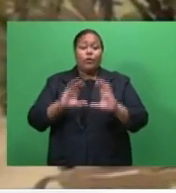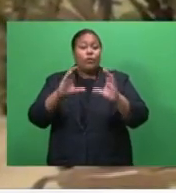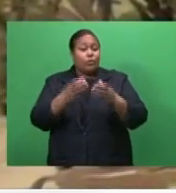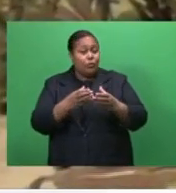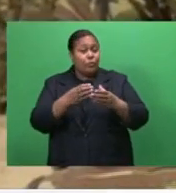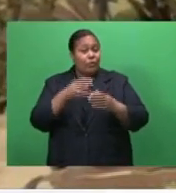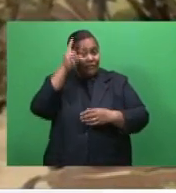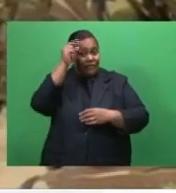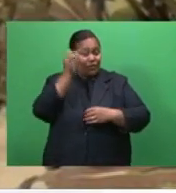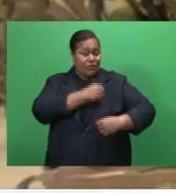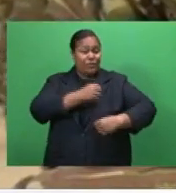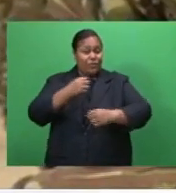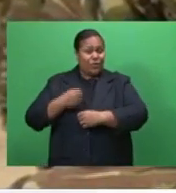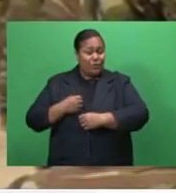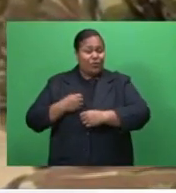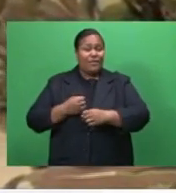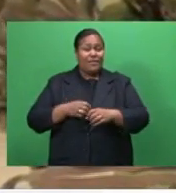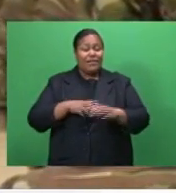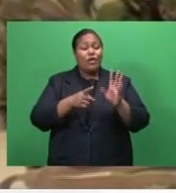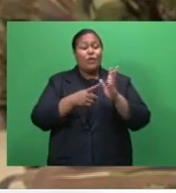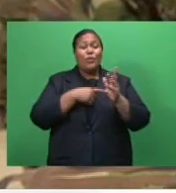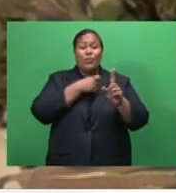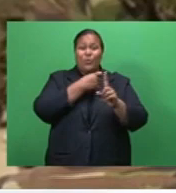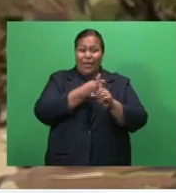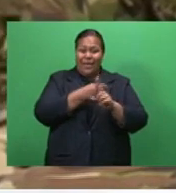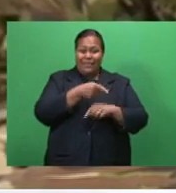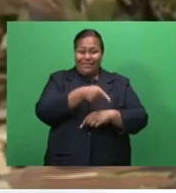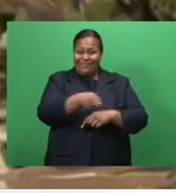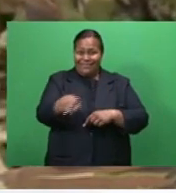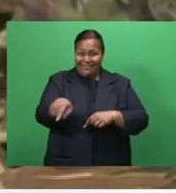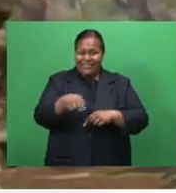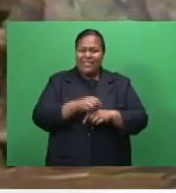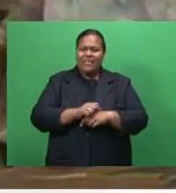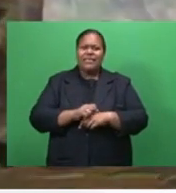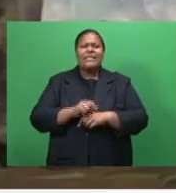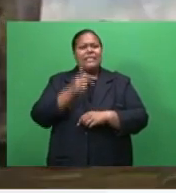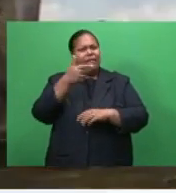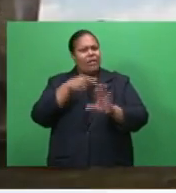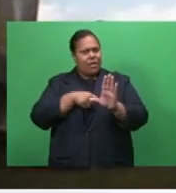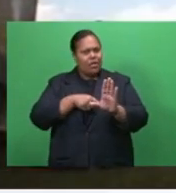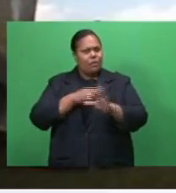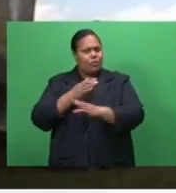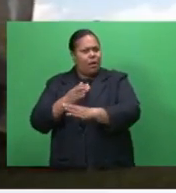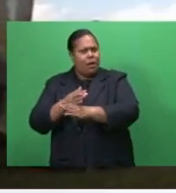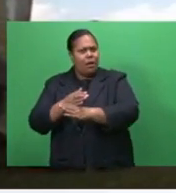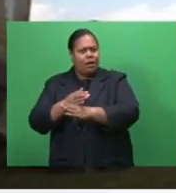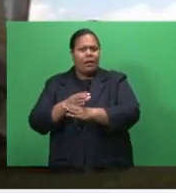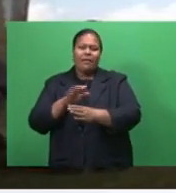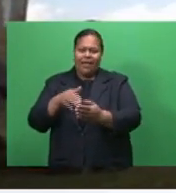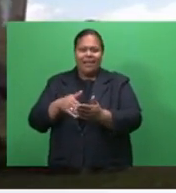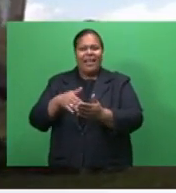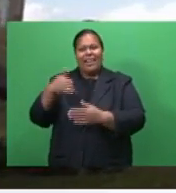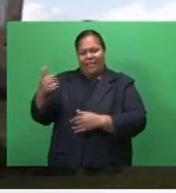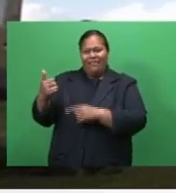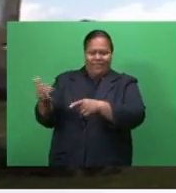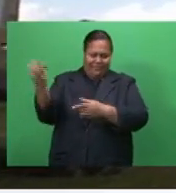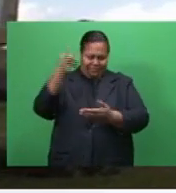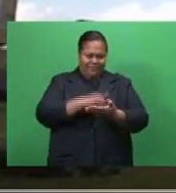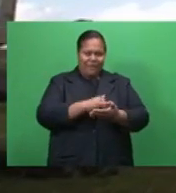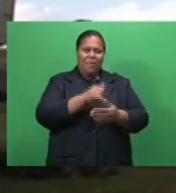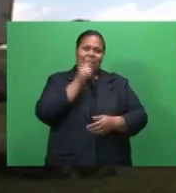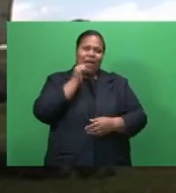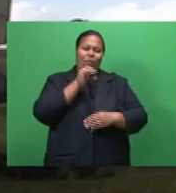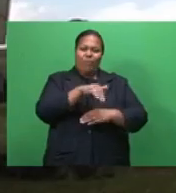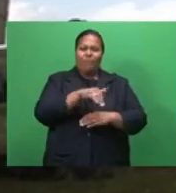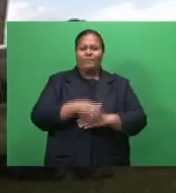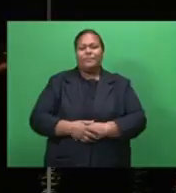all served in the UK Army on tours in Iraq and Afghanistan for more than 7 years before being discharged. Maggie Boyle, FBC